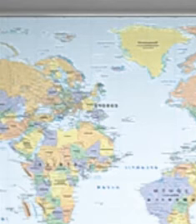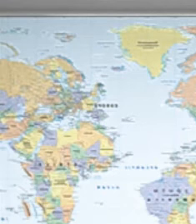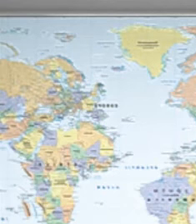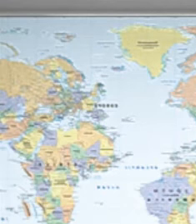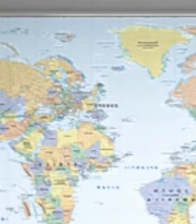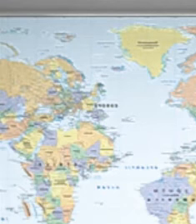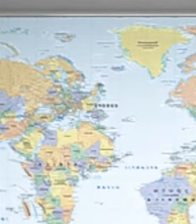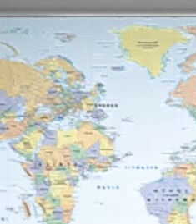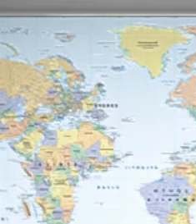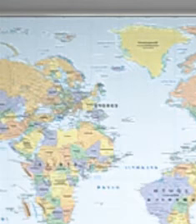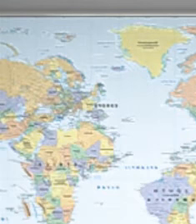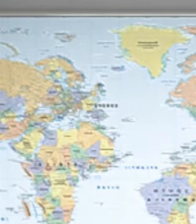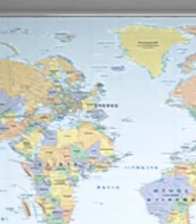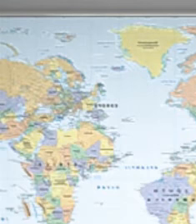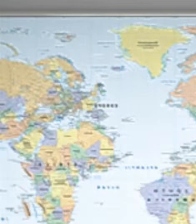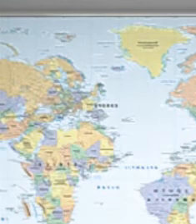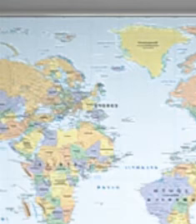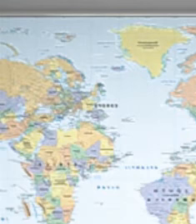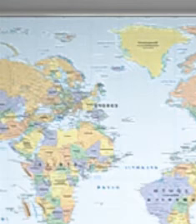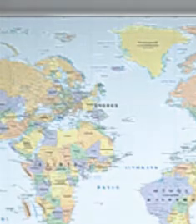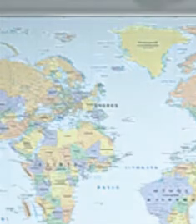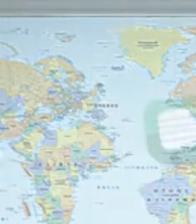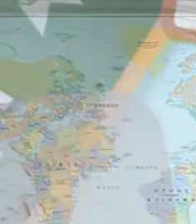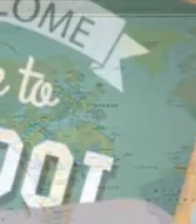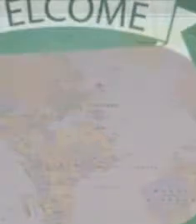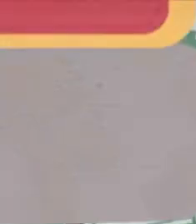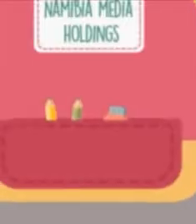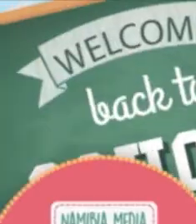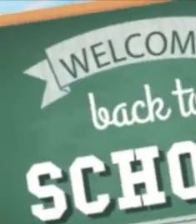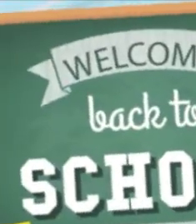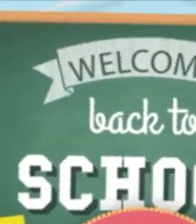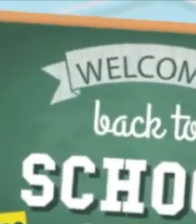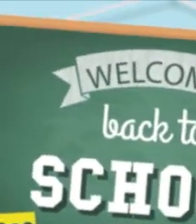all the teachers. So I hope you guys enjoy this lesson.